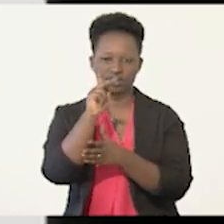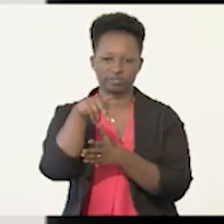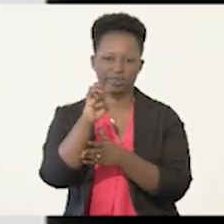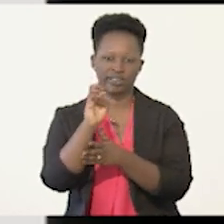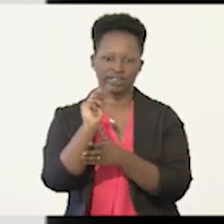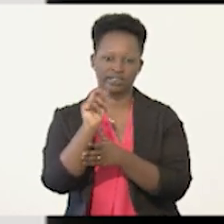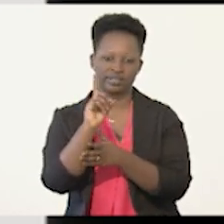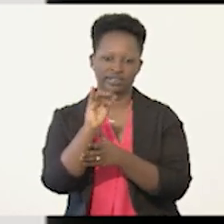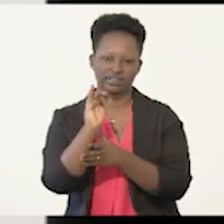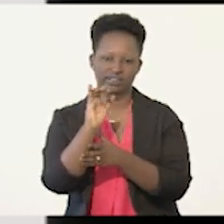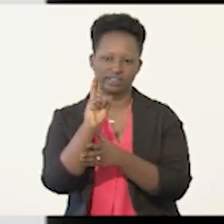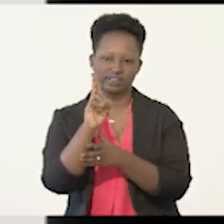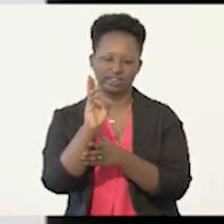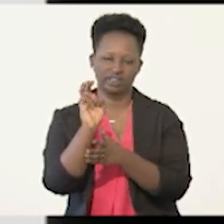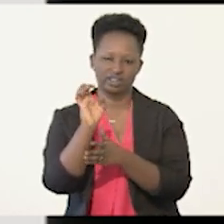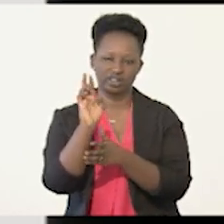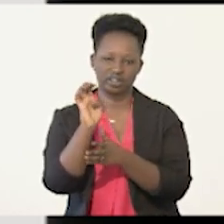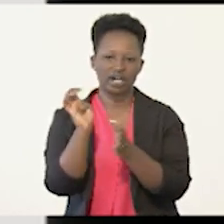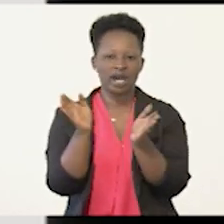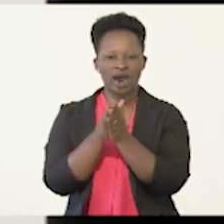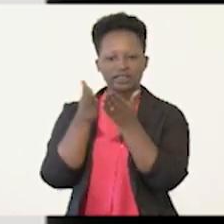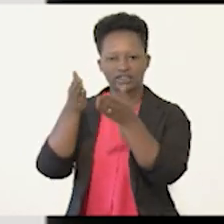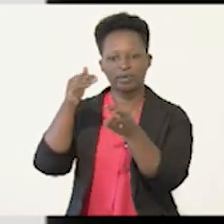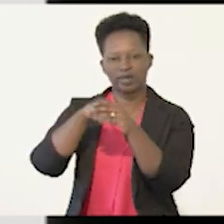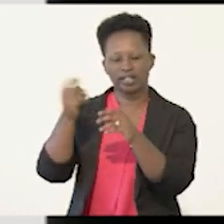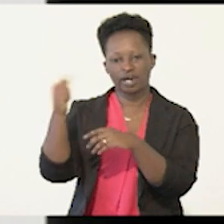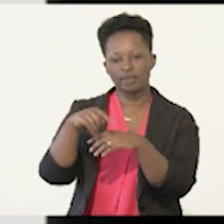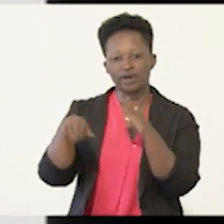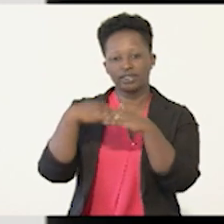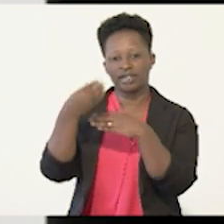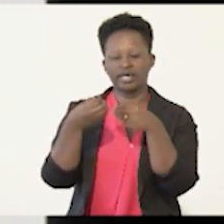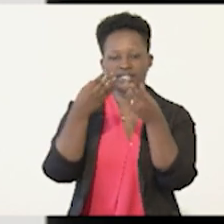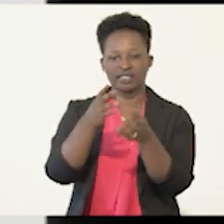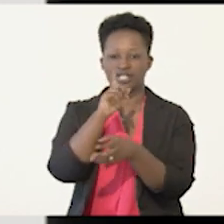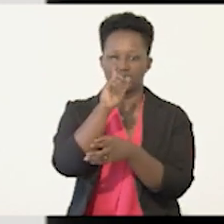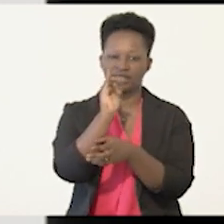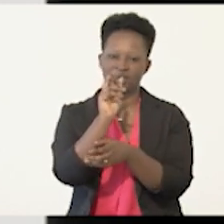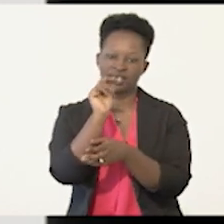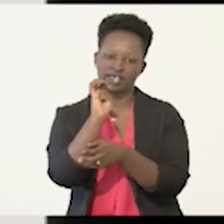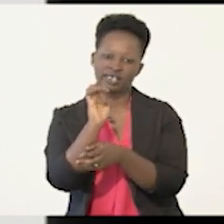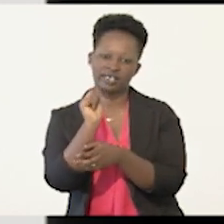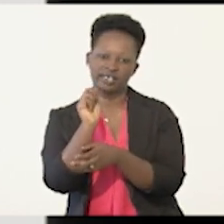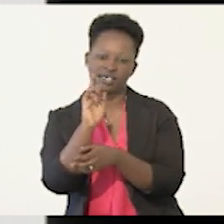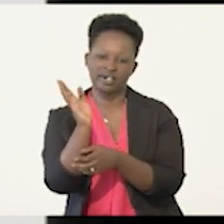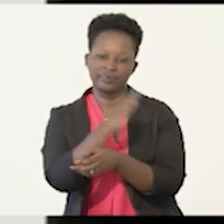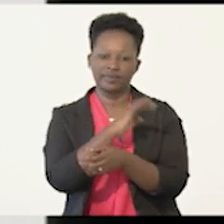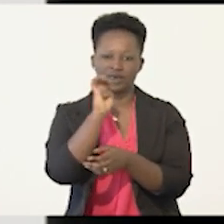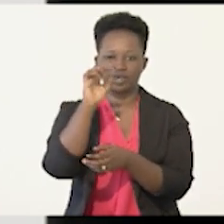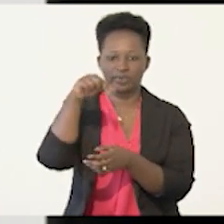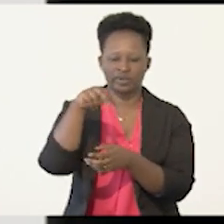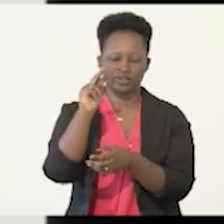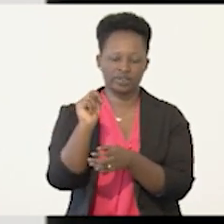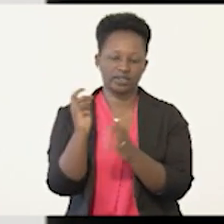disposable income of an individual and came up with a linear equation relating the two variables.